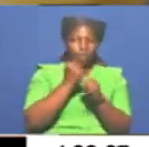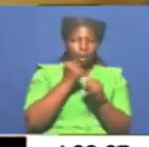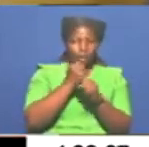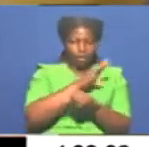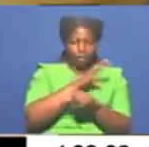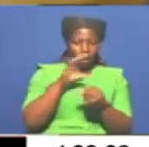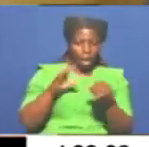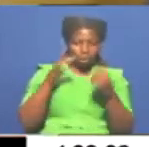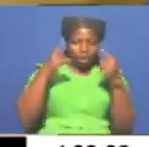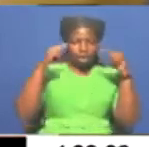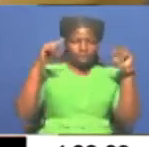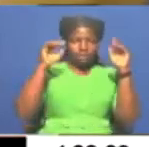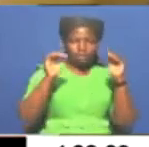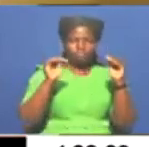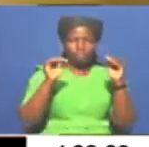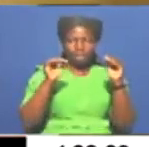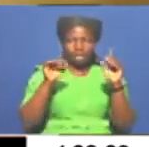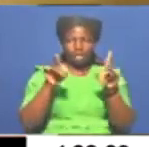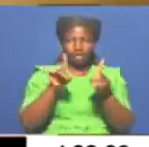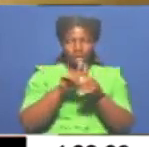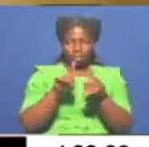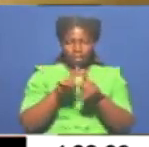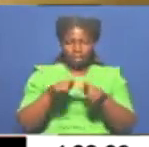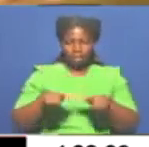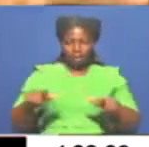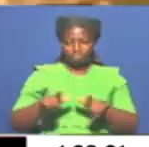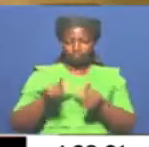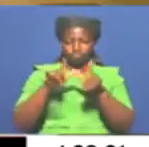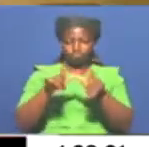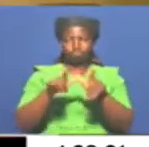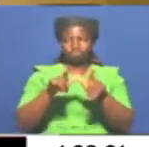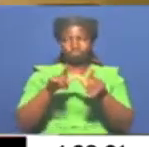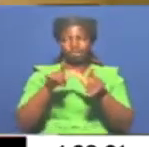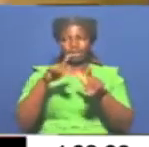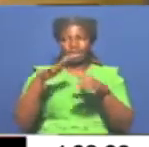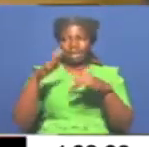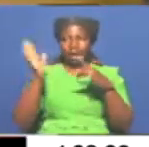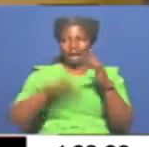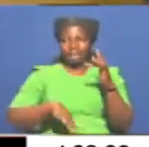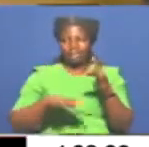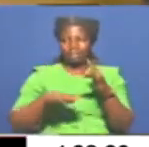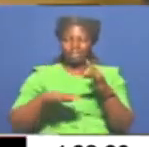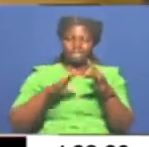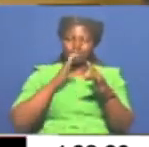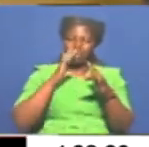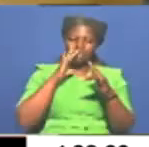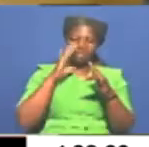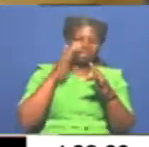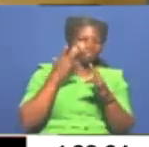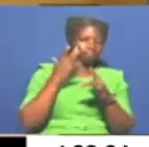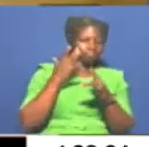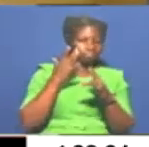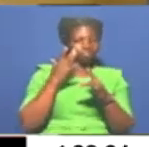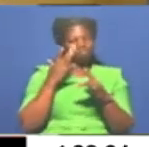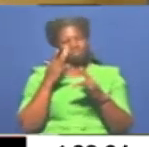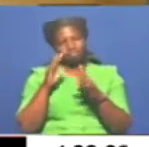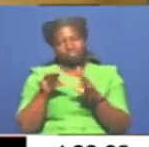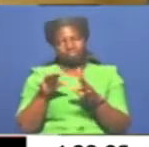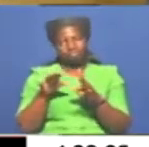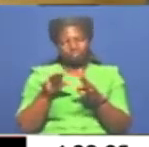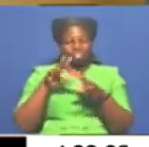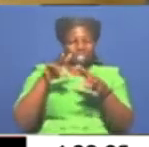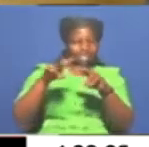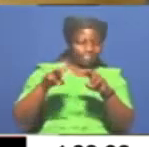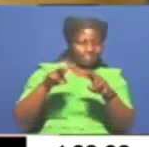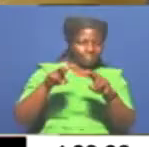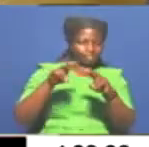succeed, and that the title documentation cannot be traced to a particular number. I think what they forgot is that